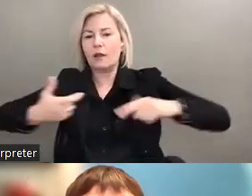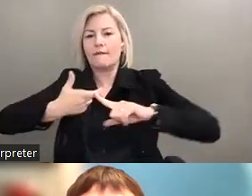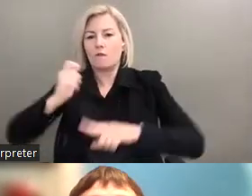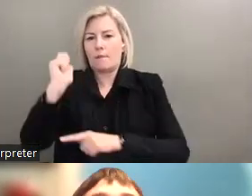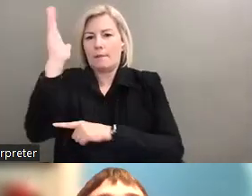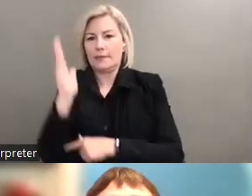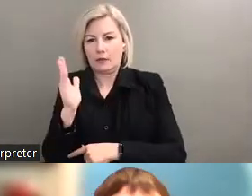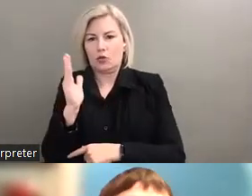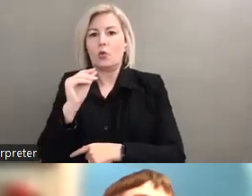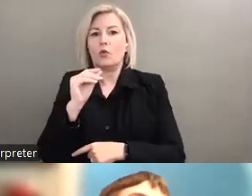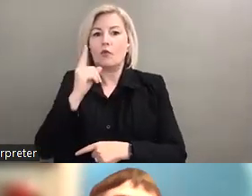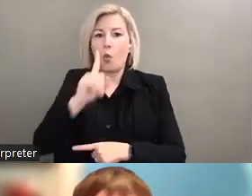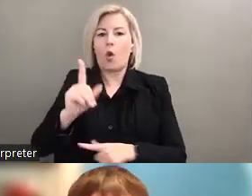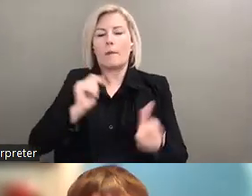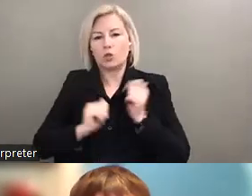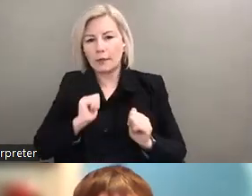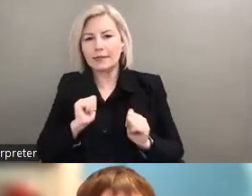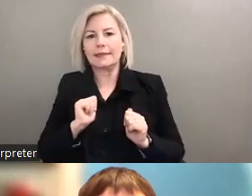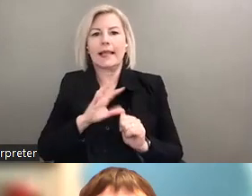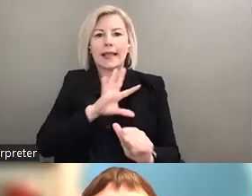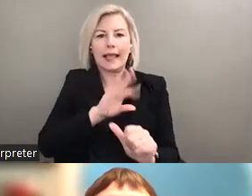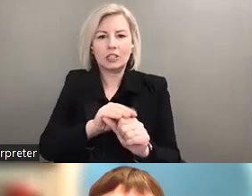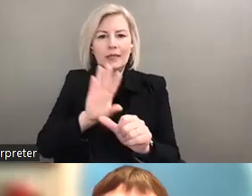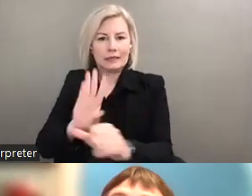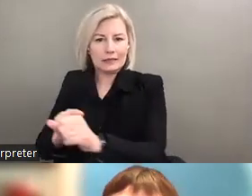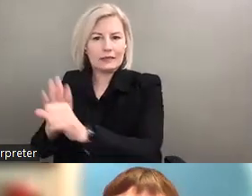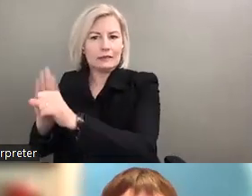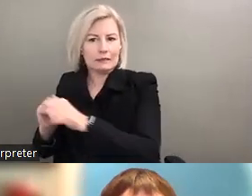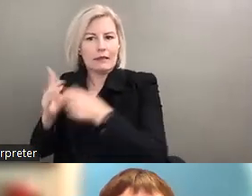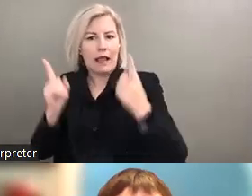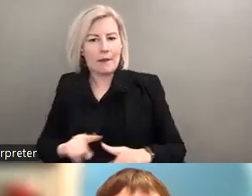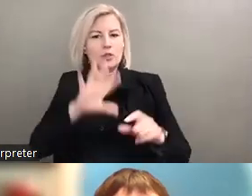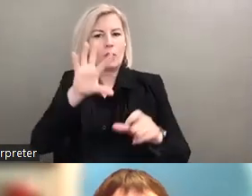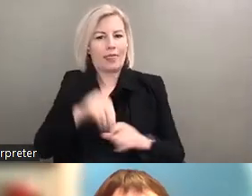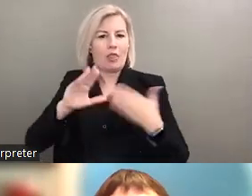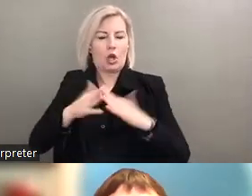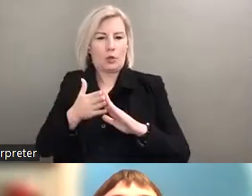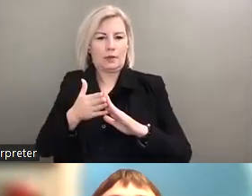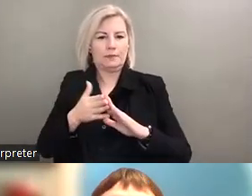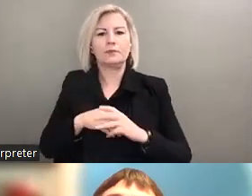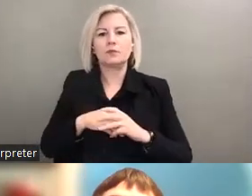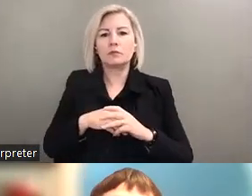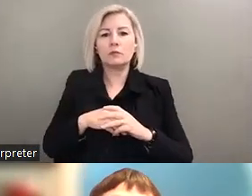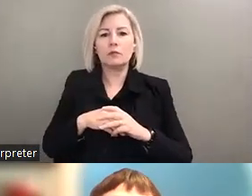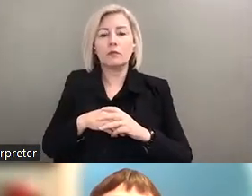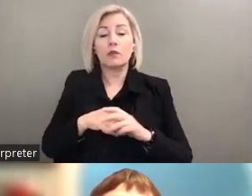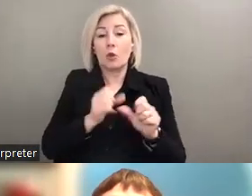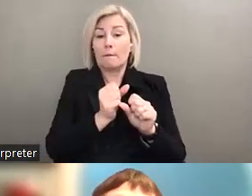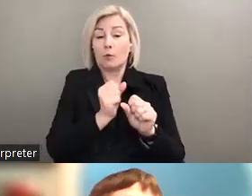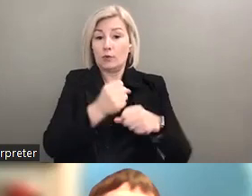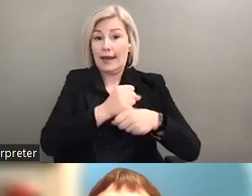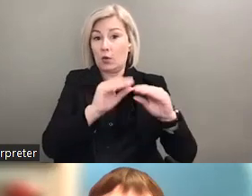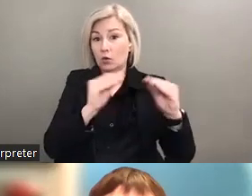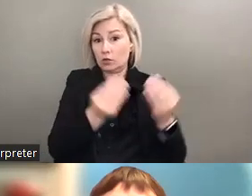presenter for performances and engagement activities that take place in the presenter's community. So producing organizations